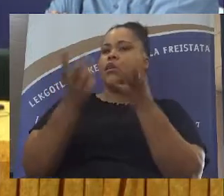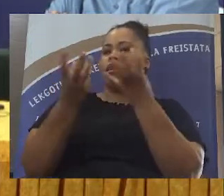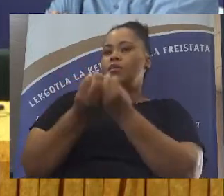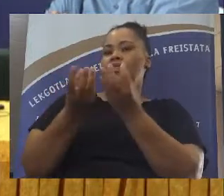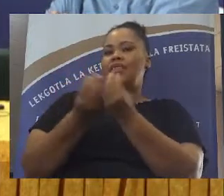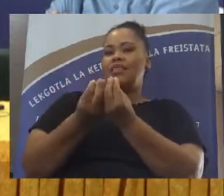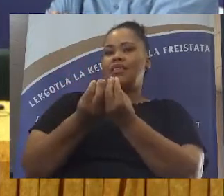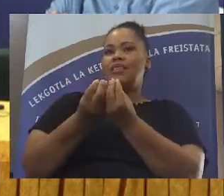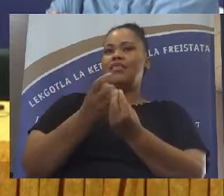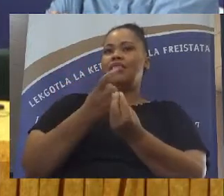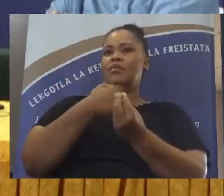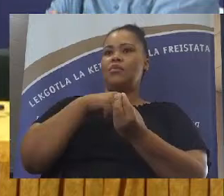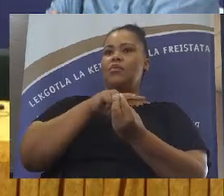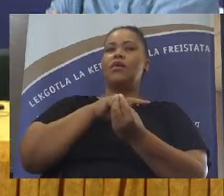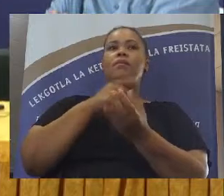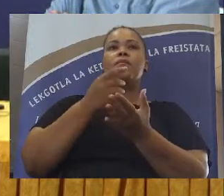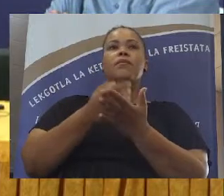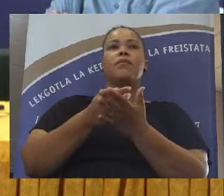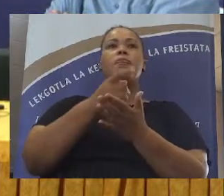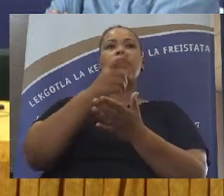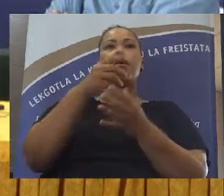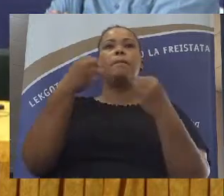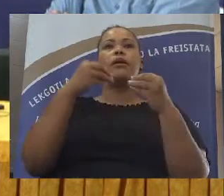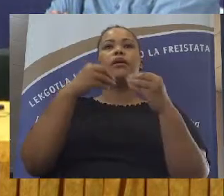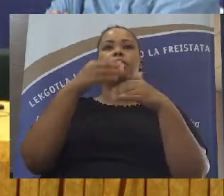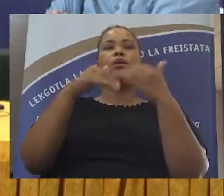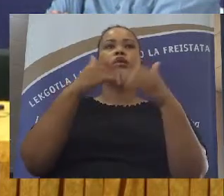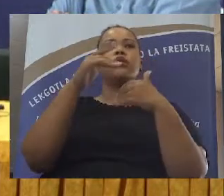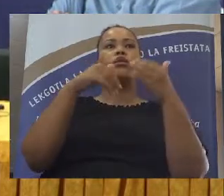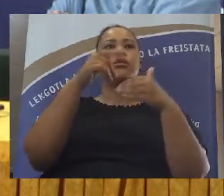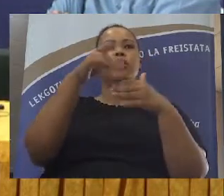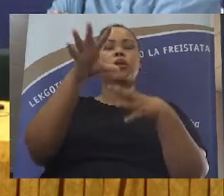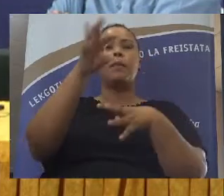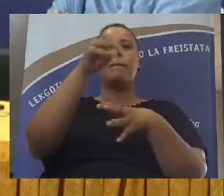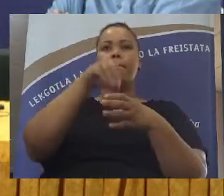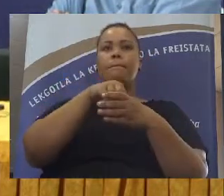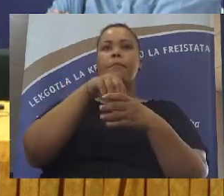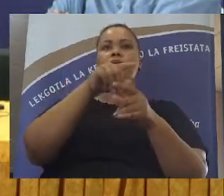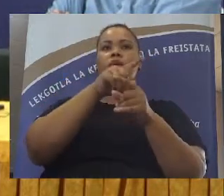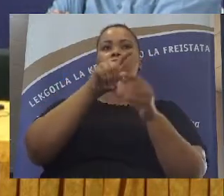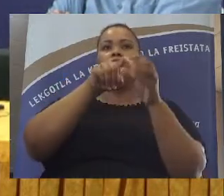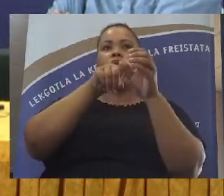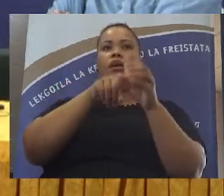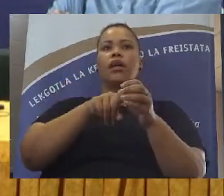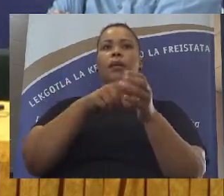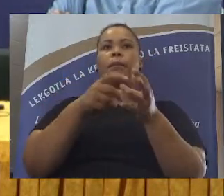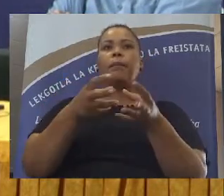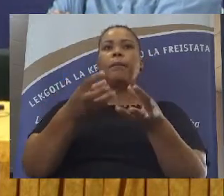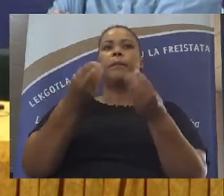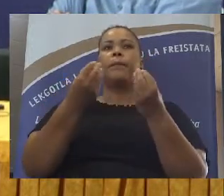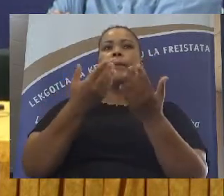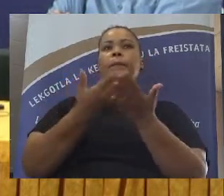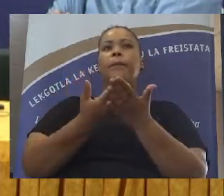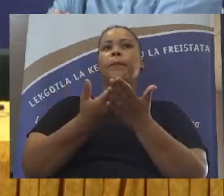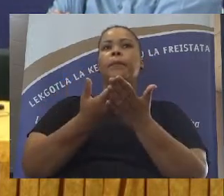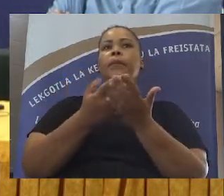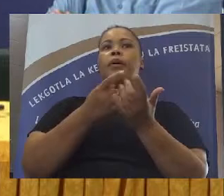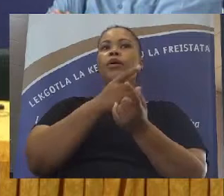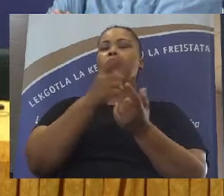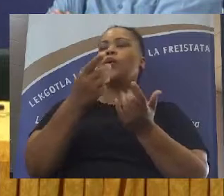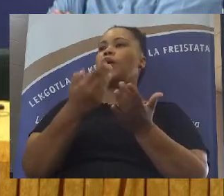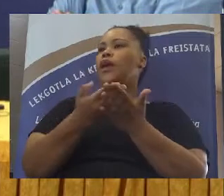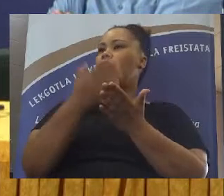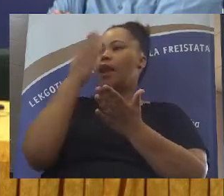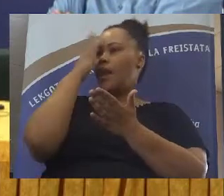that we can link you into those business processes and you can get the qualifications and the know-how about how